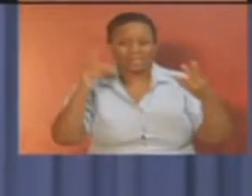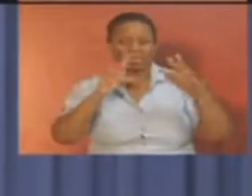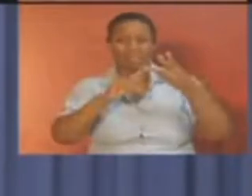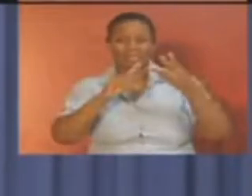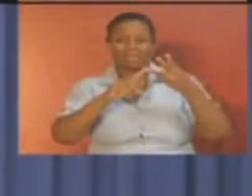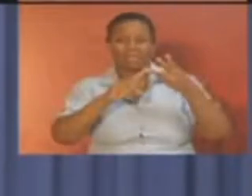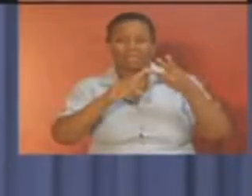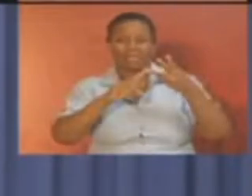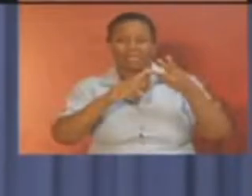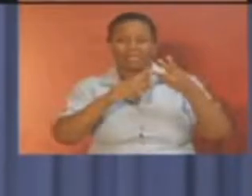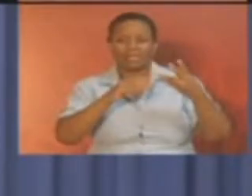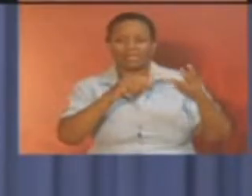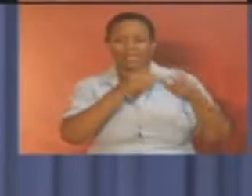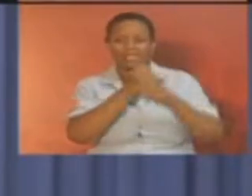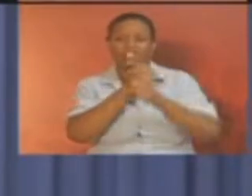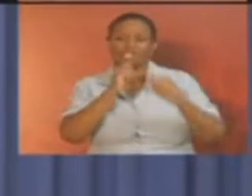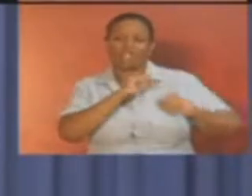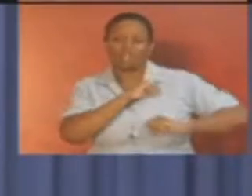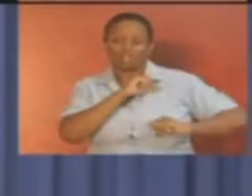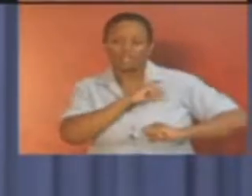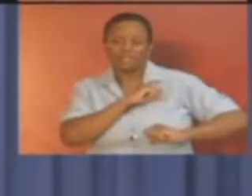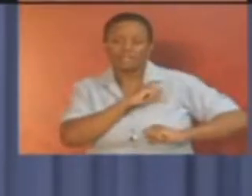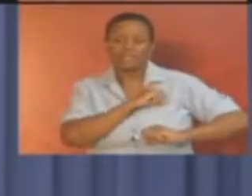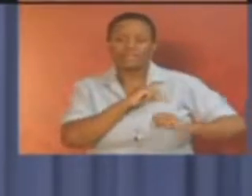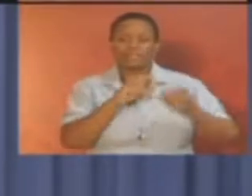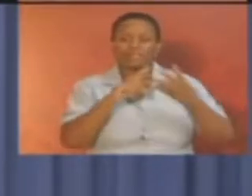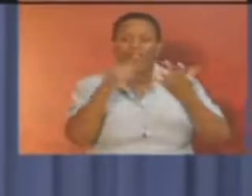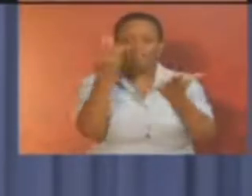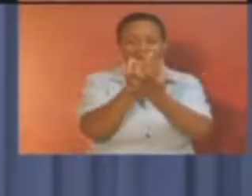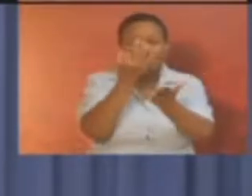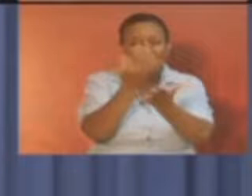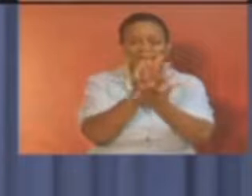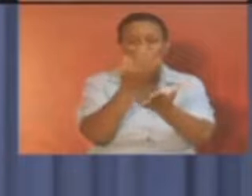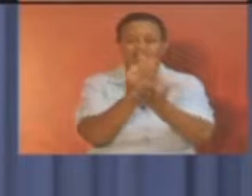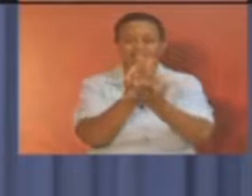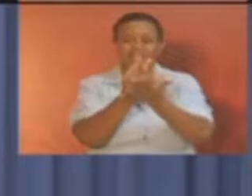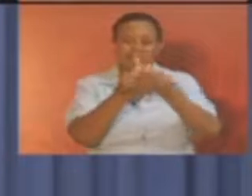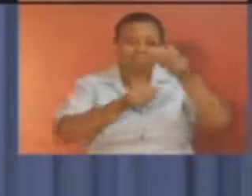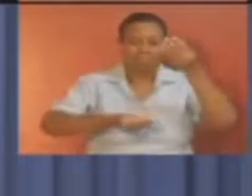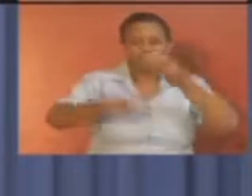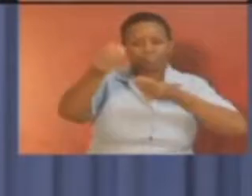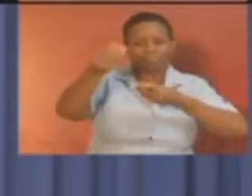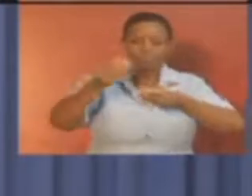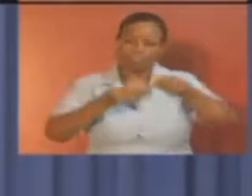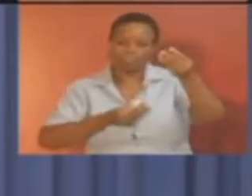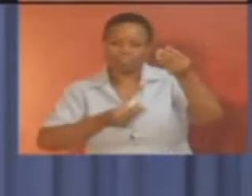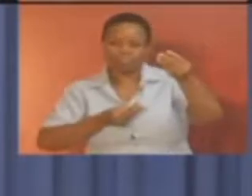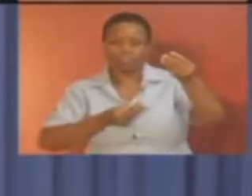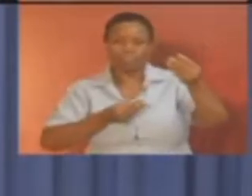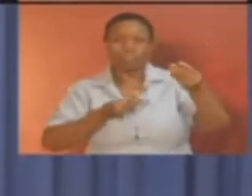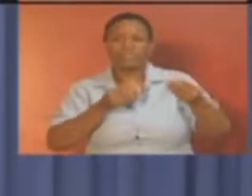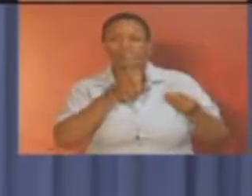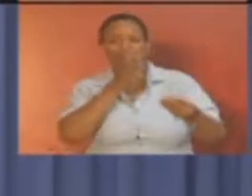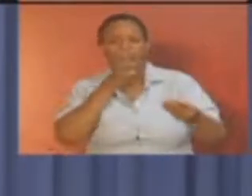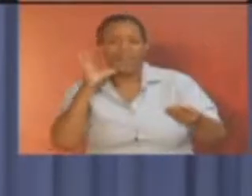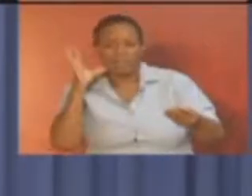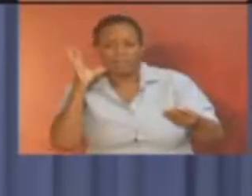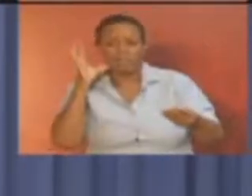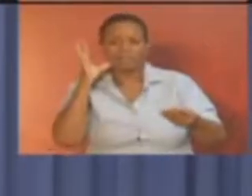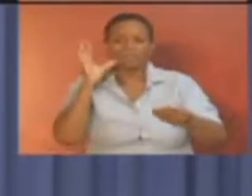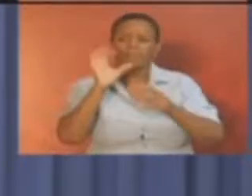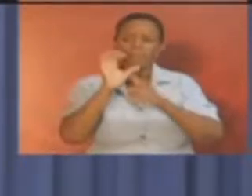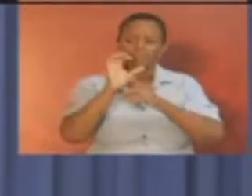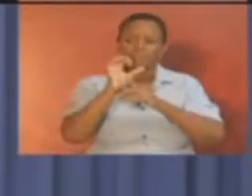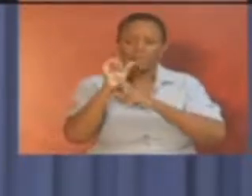Finance, the Ministry of Trade, the Ministry of Agriculture, and the Ministry of Social Services and Family Support.